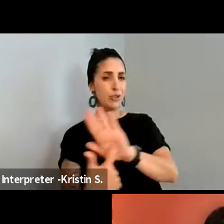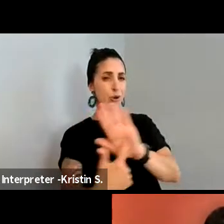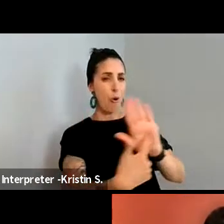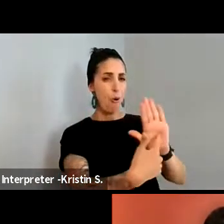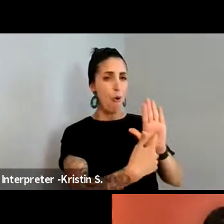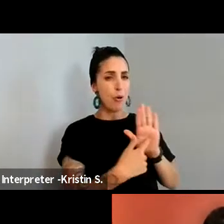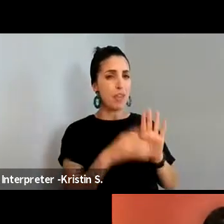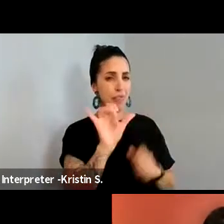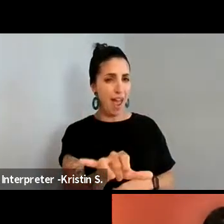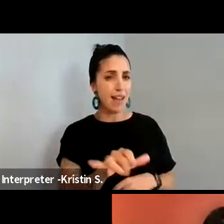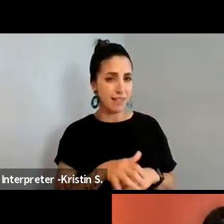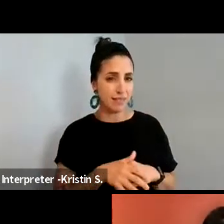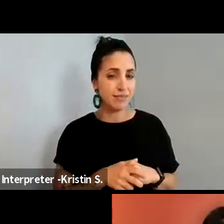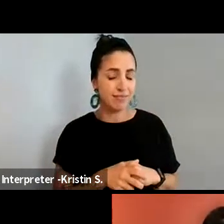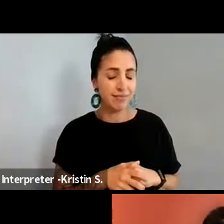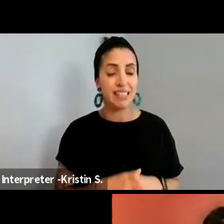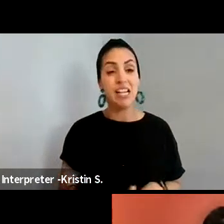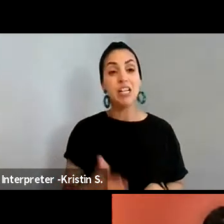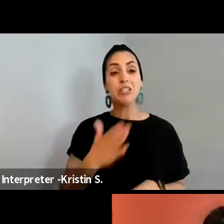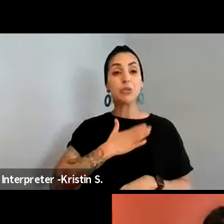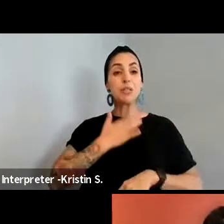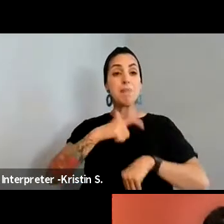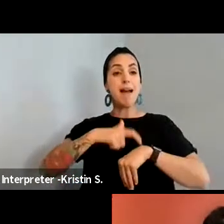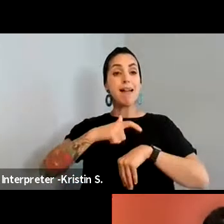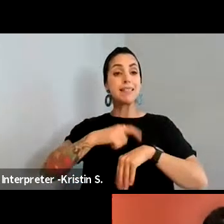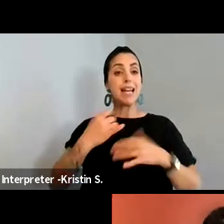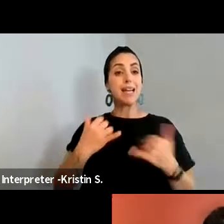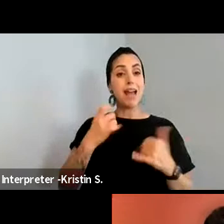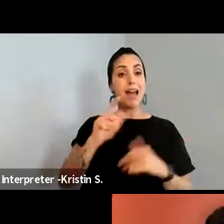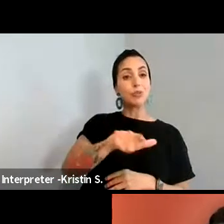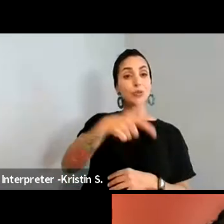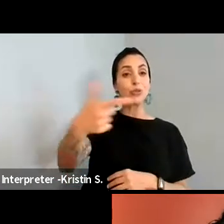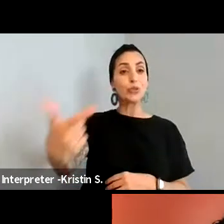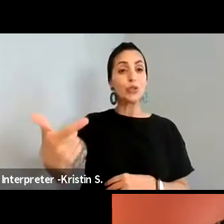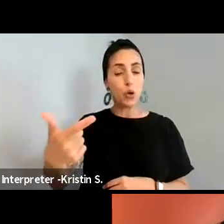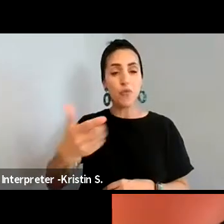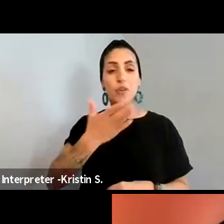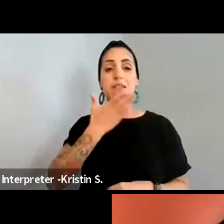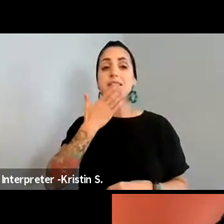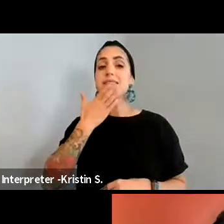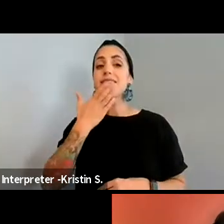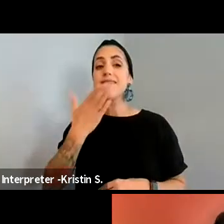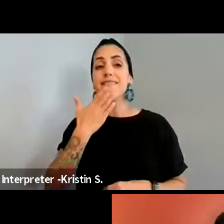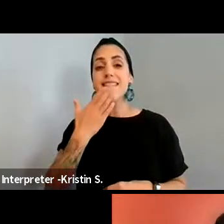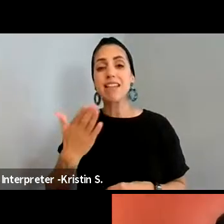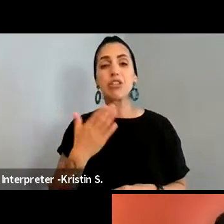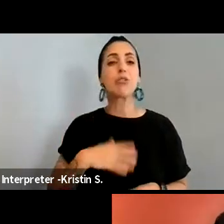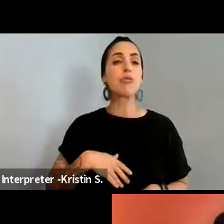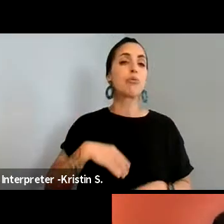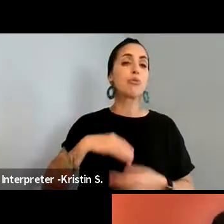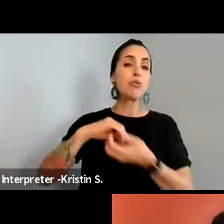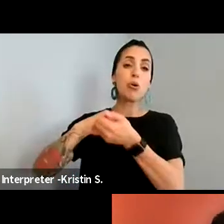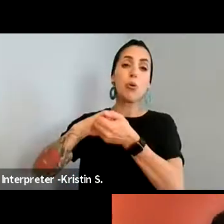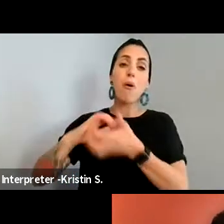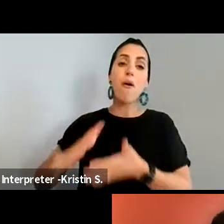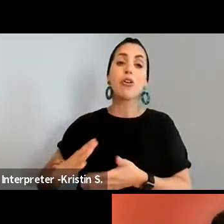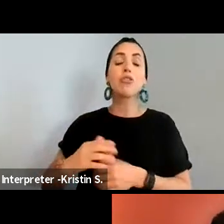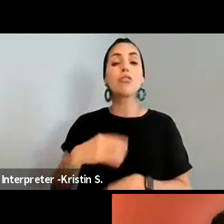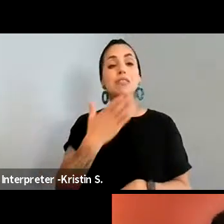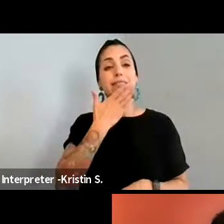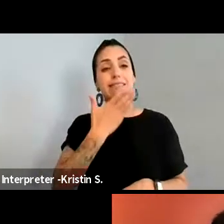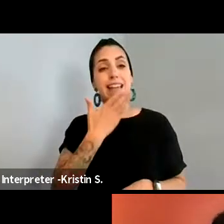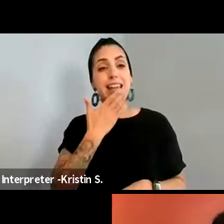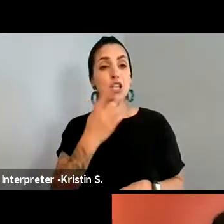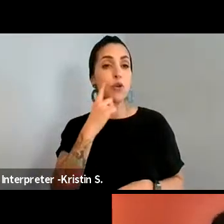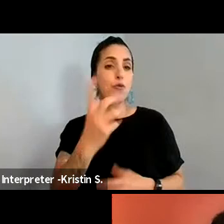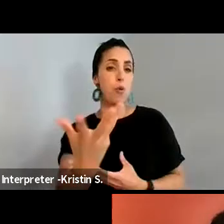think now it's my time to turn it over again. Thank you to the partners. Thank you to everyone out there for being part of this discussion. I don't